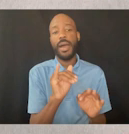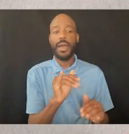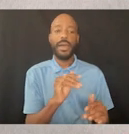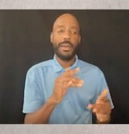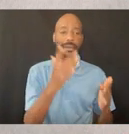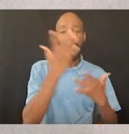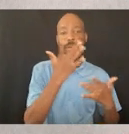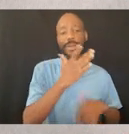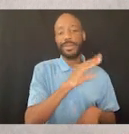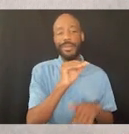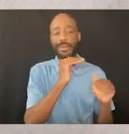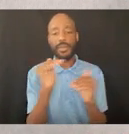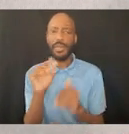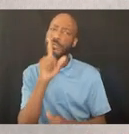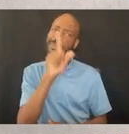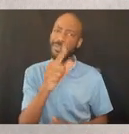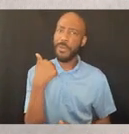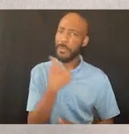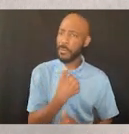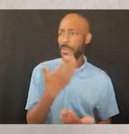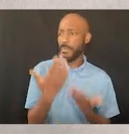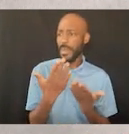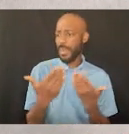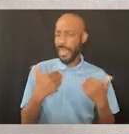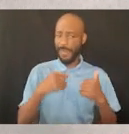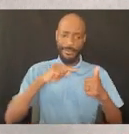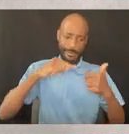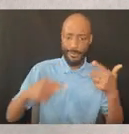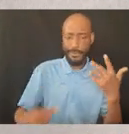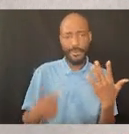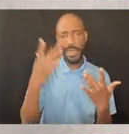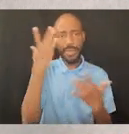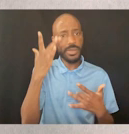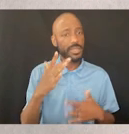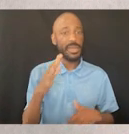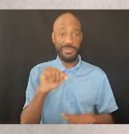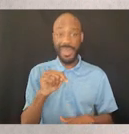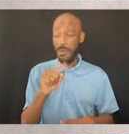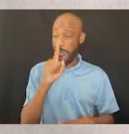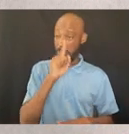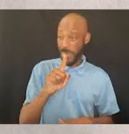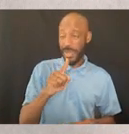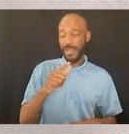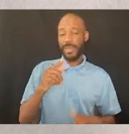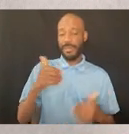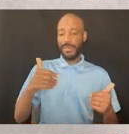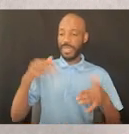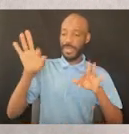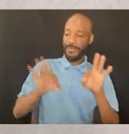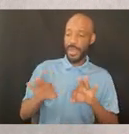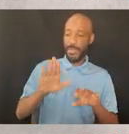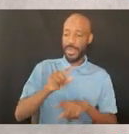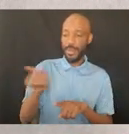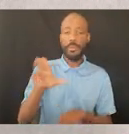have these illnesses, but we don't have to be defined by them. We can stand out as individuals